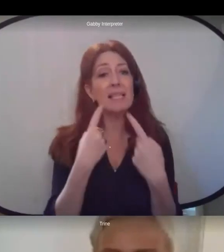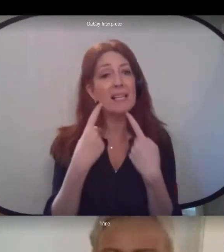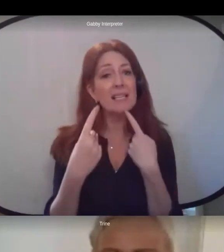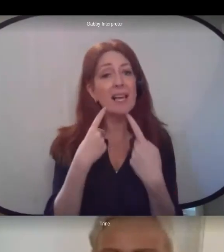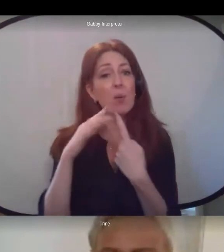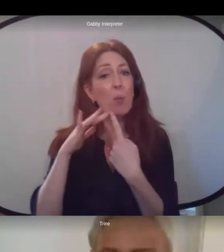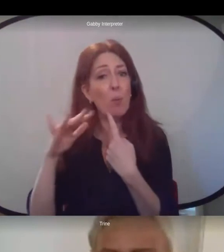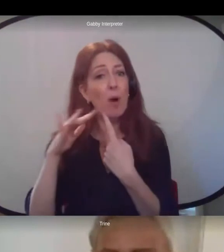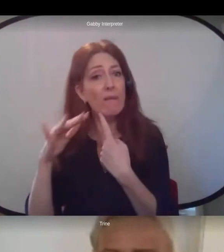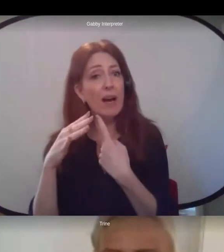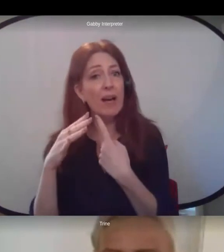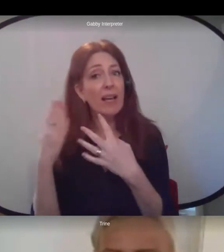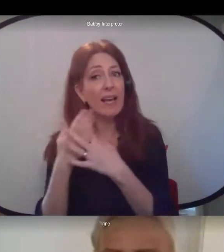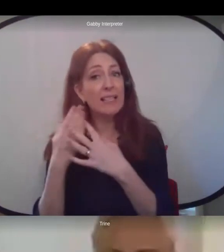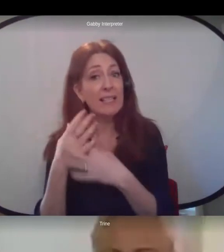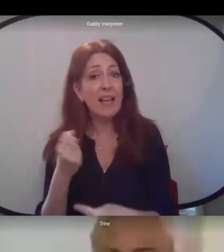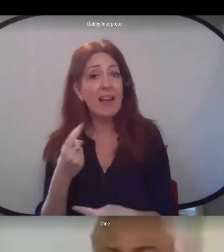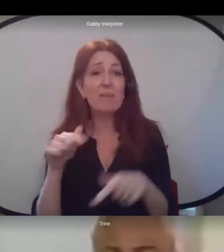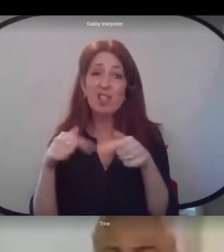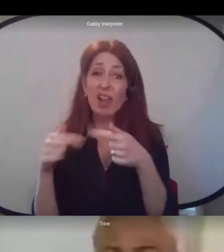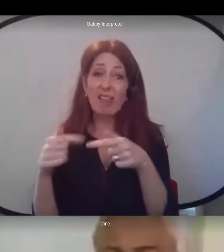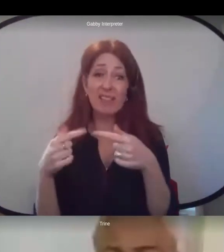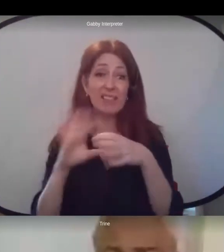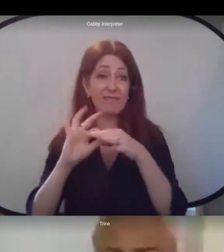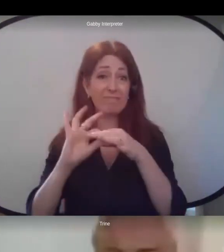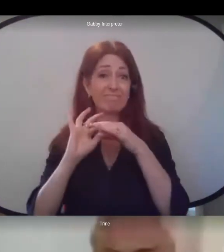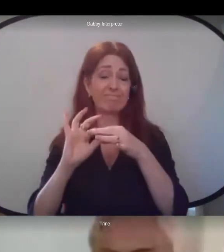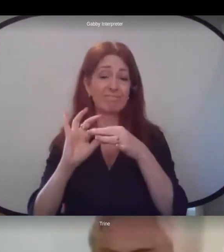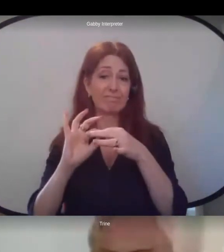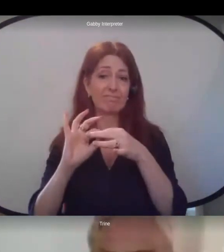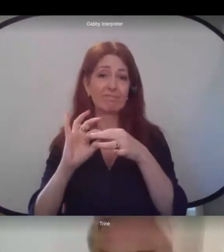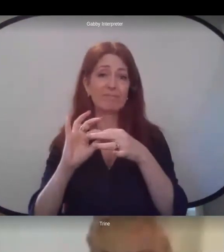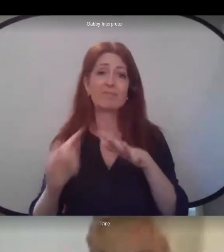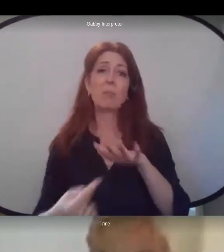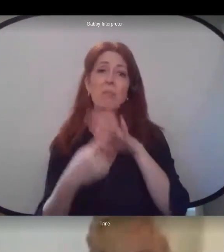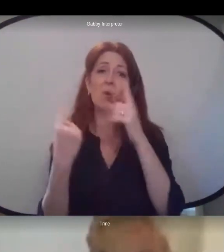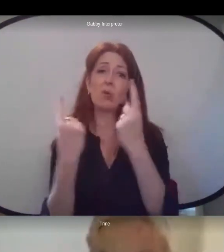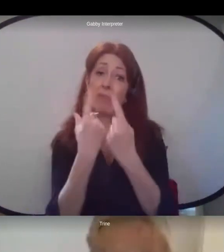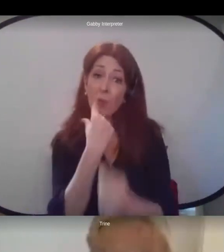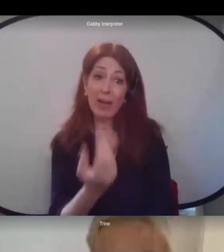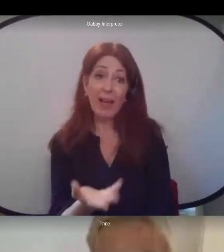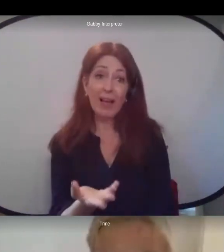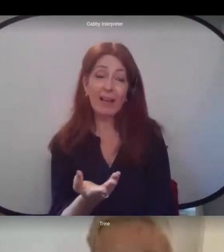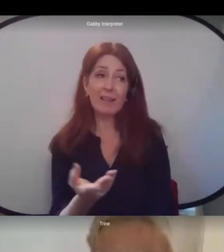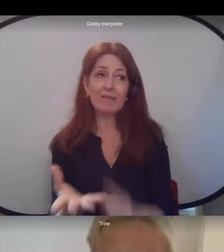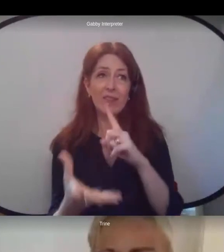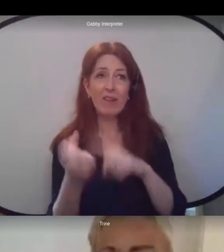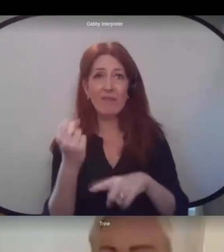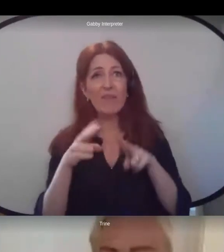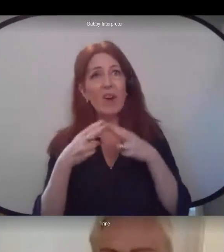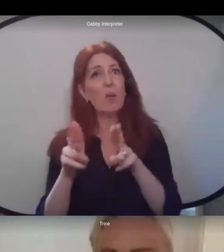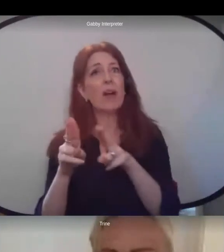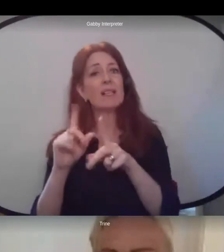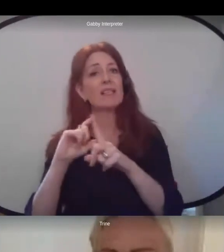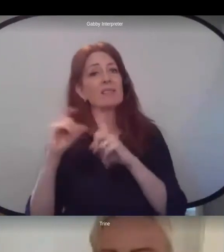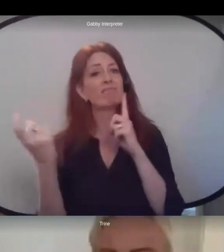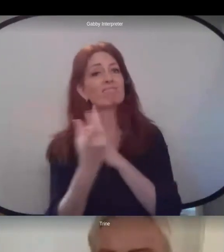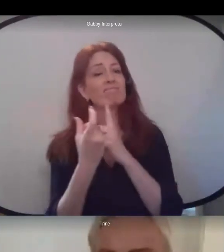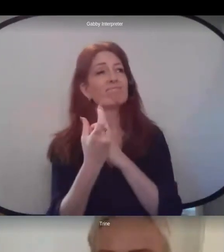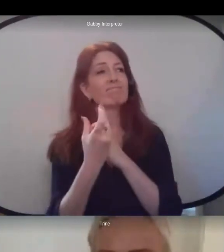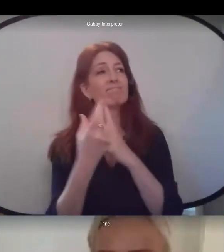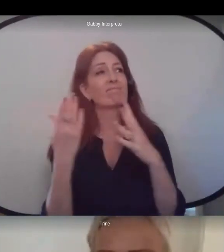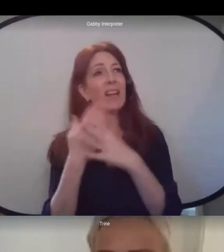real challenges around this. The most important thing we can do is find ways to make sure there is a community of access to these technologies in the same way that